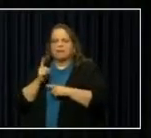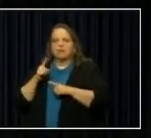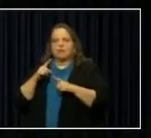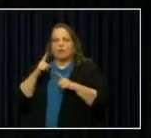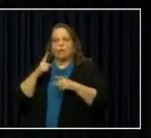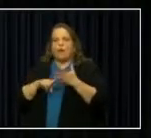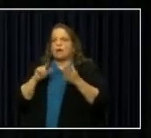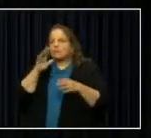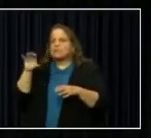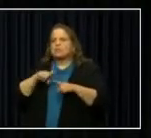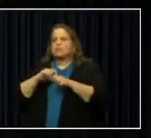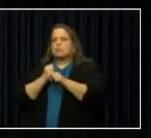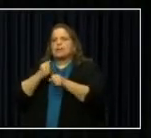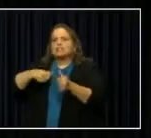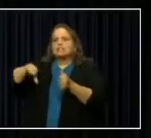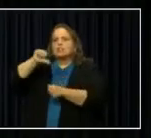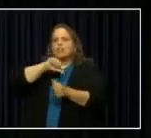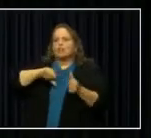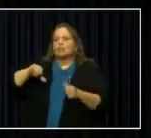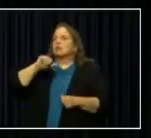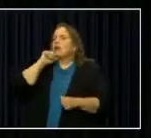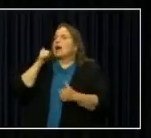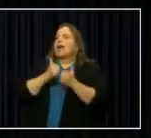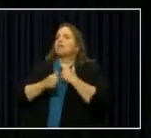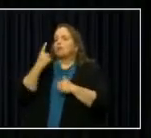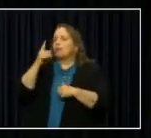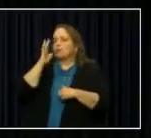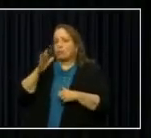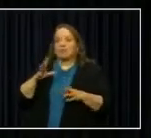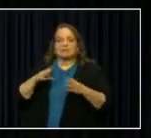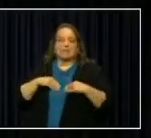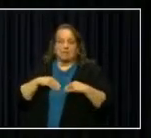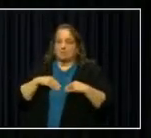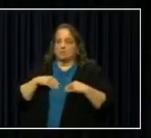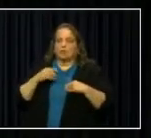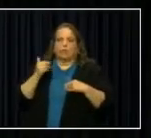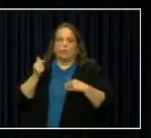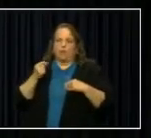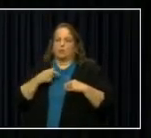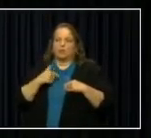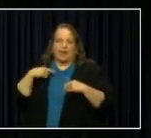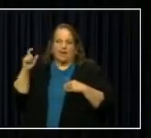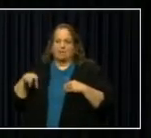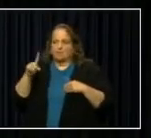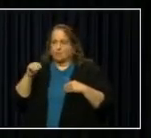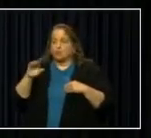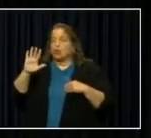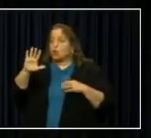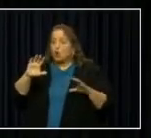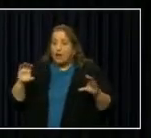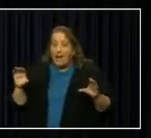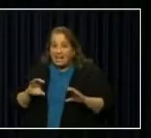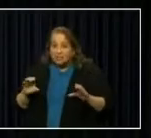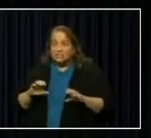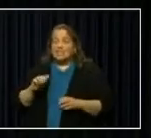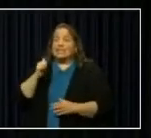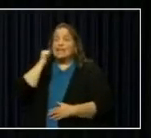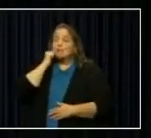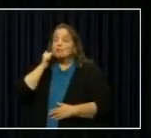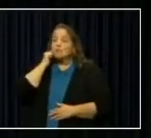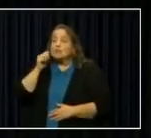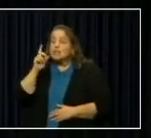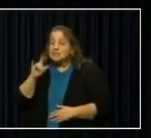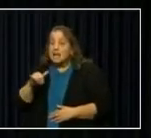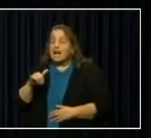each other. Now, not everybody is going to be on board all the time, but your actions, what you do each and every day,